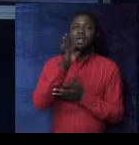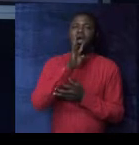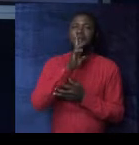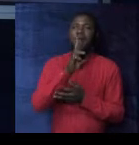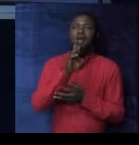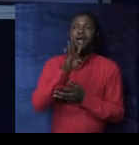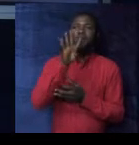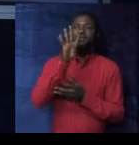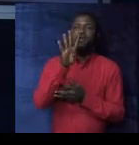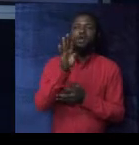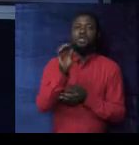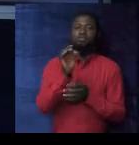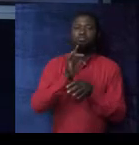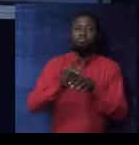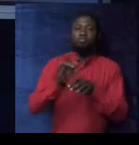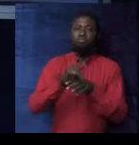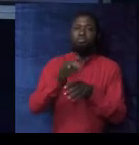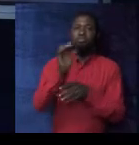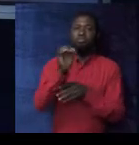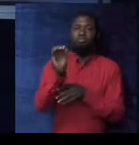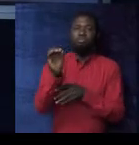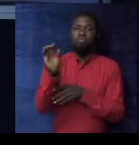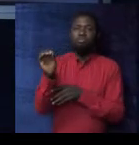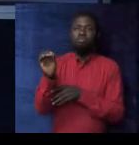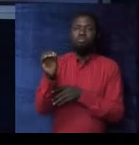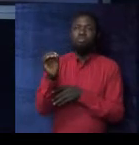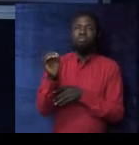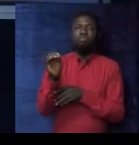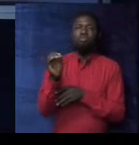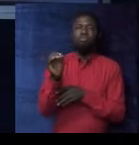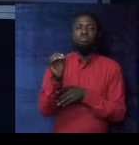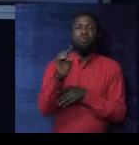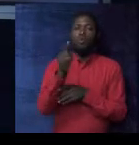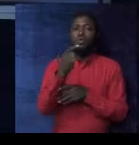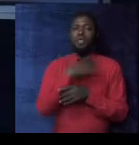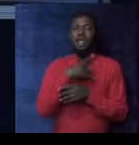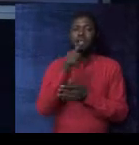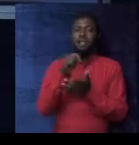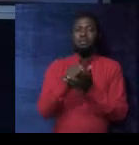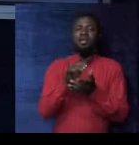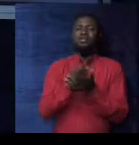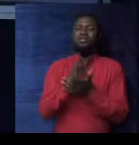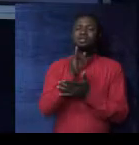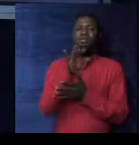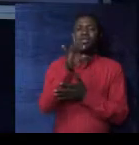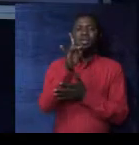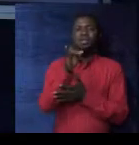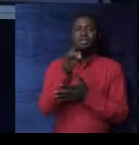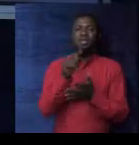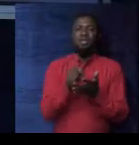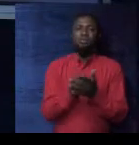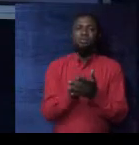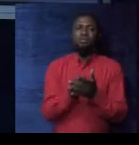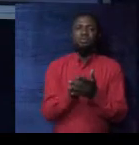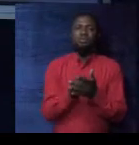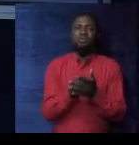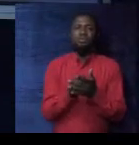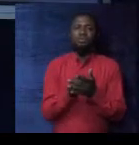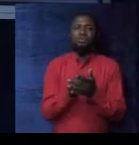there are 4 digits after it. So I write 0, 0, 0, 0. So this is ones and this is thousands. So that is